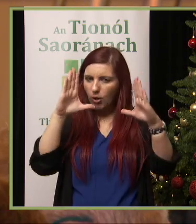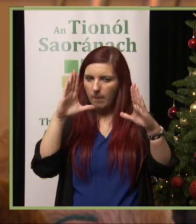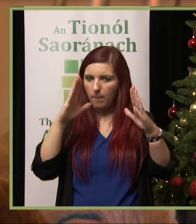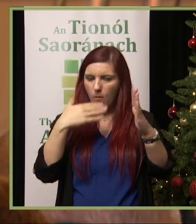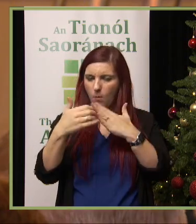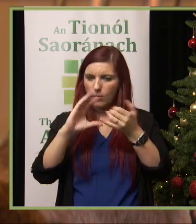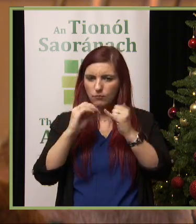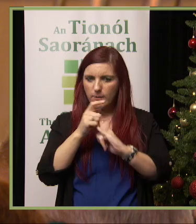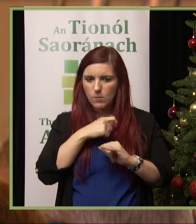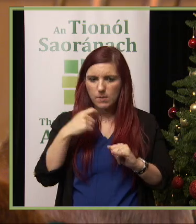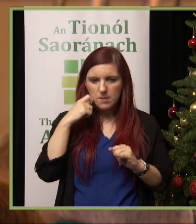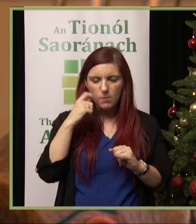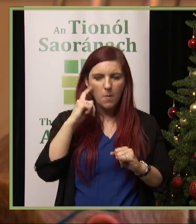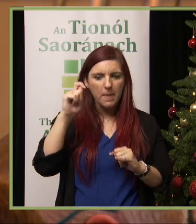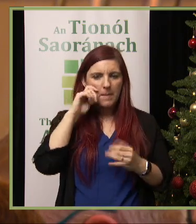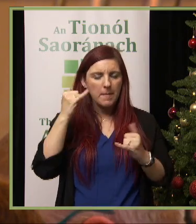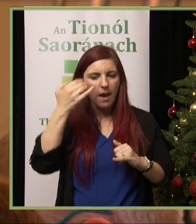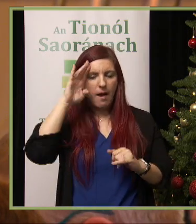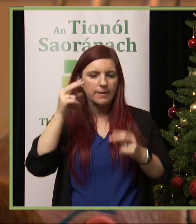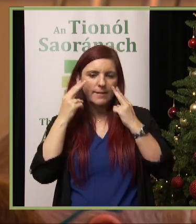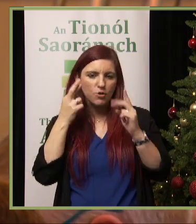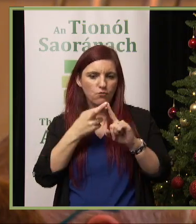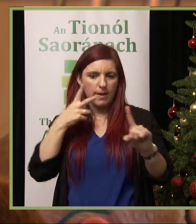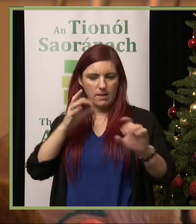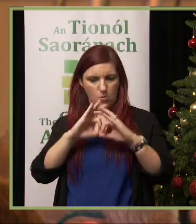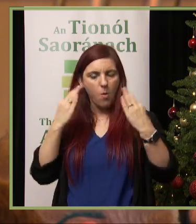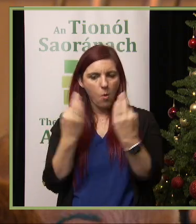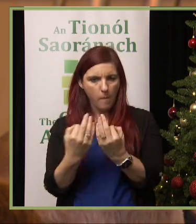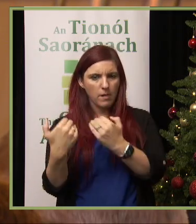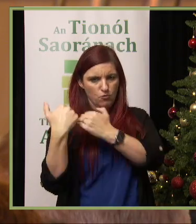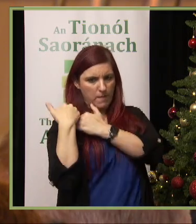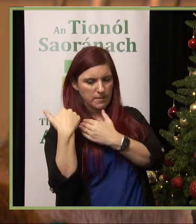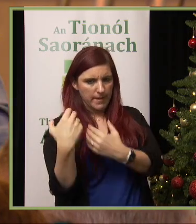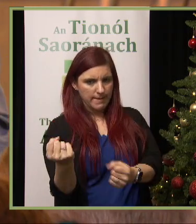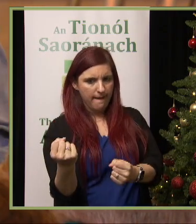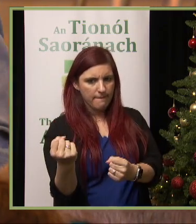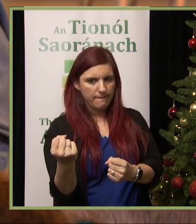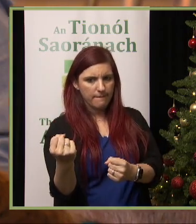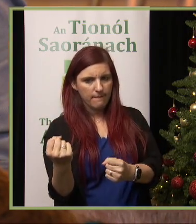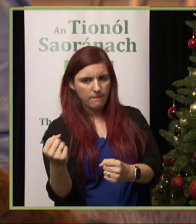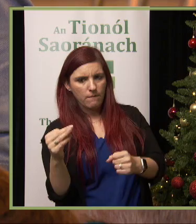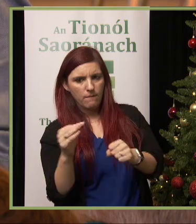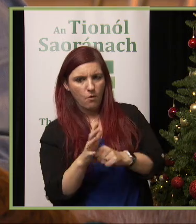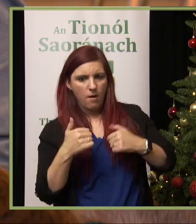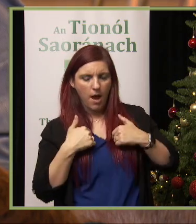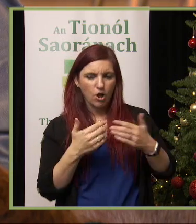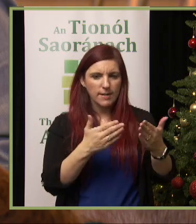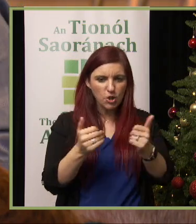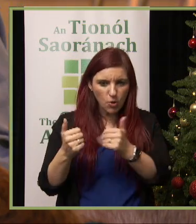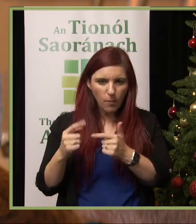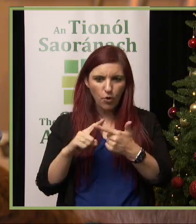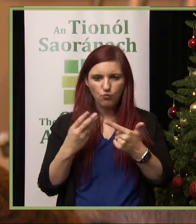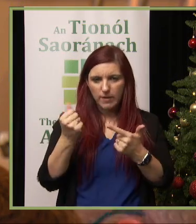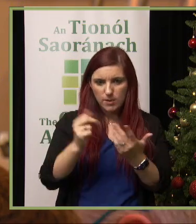So we wanted to say Ireland needs to recognise its global responsibility in terms of our consumerism, resource usage,